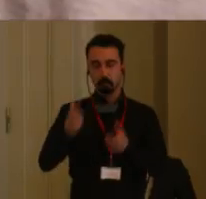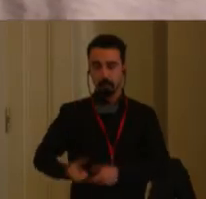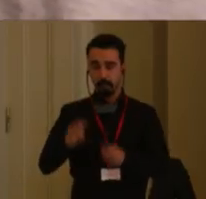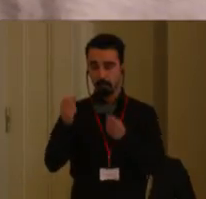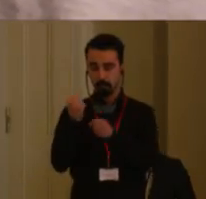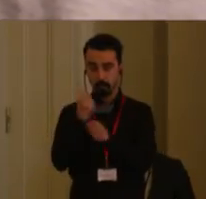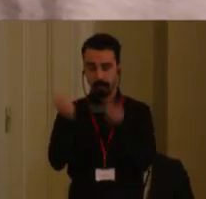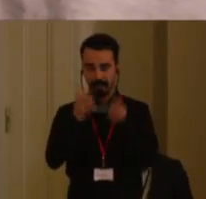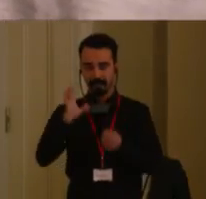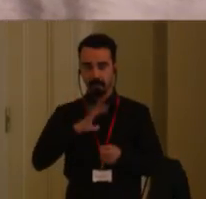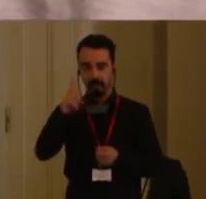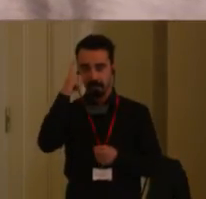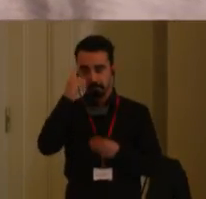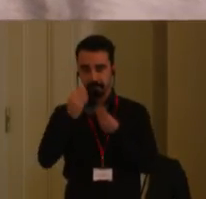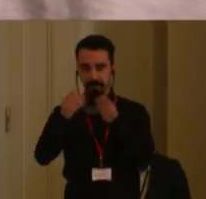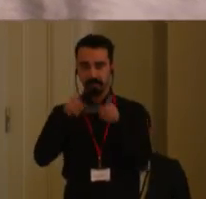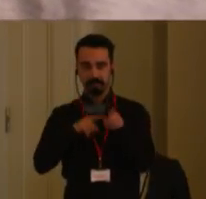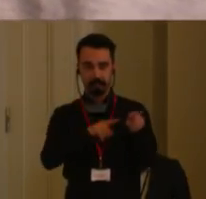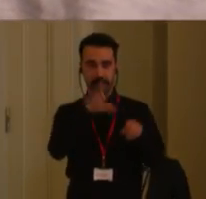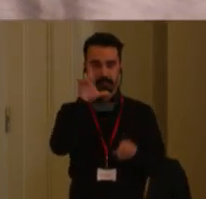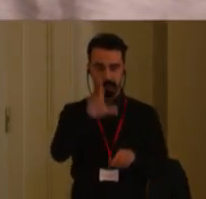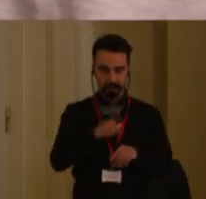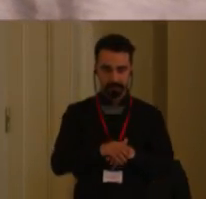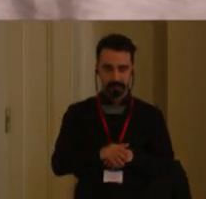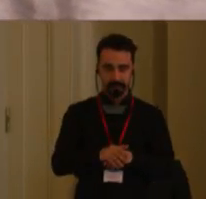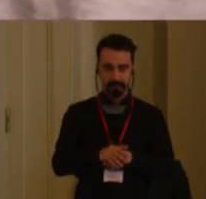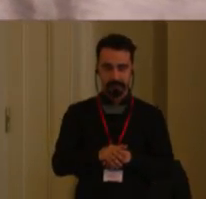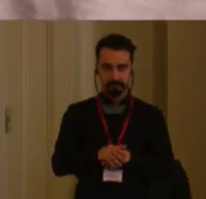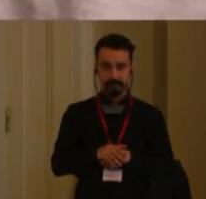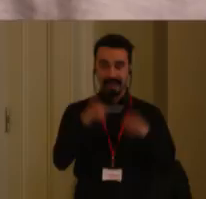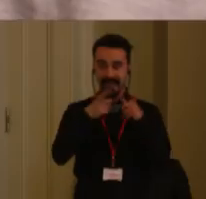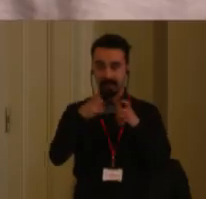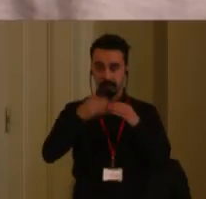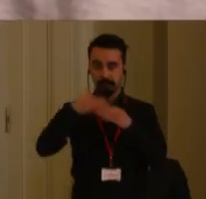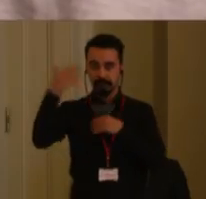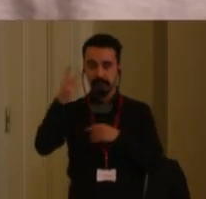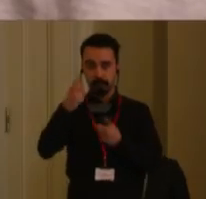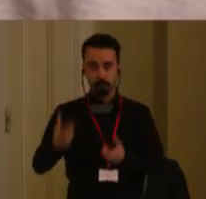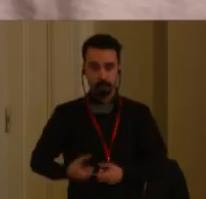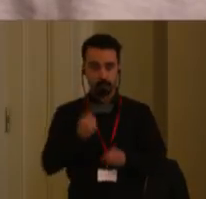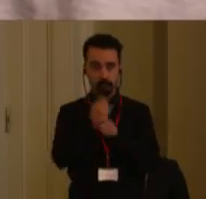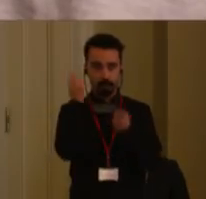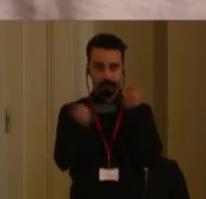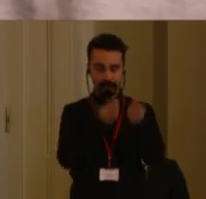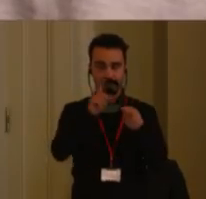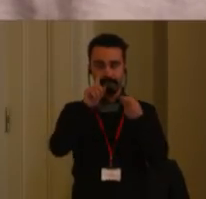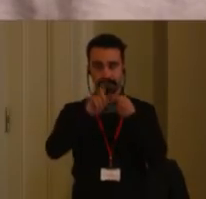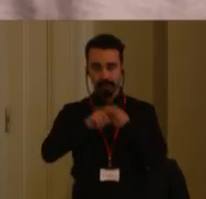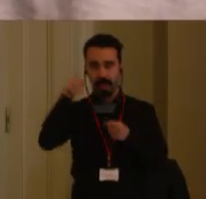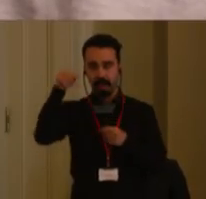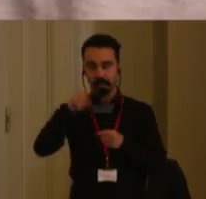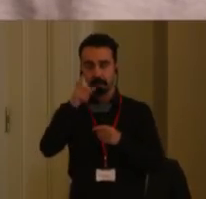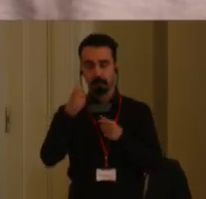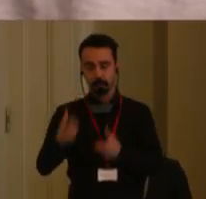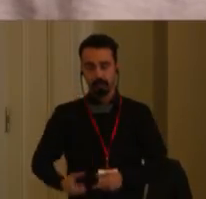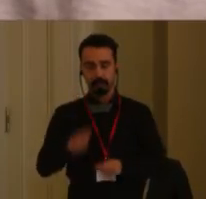that in mind. There is security and safety staff around. Make sure to follow their instructions. There's two